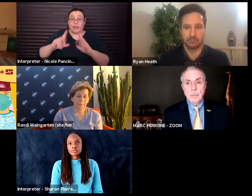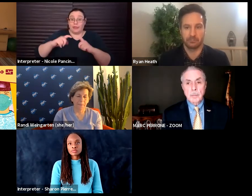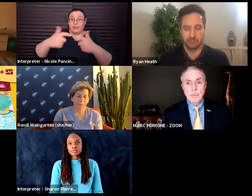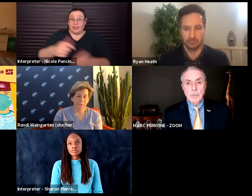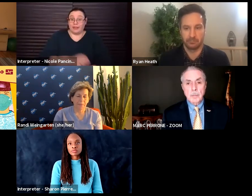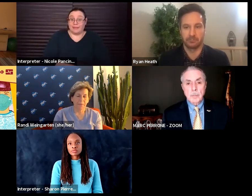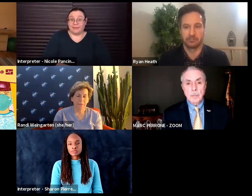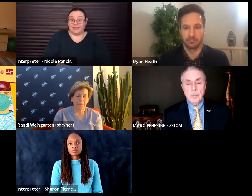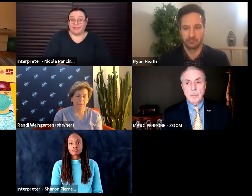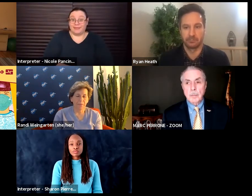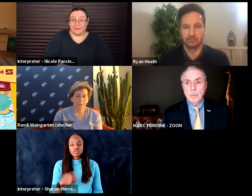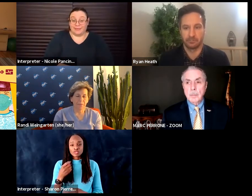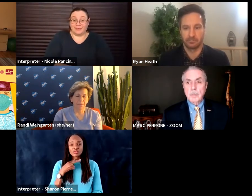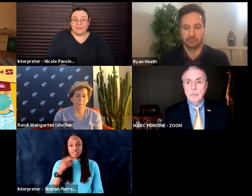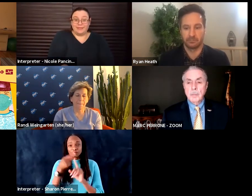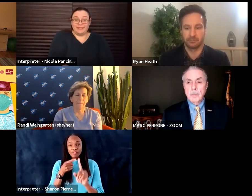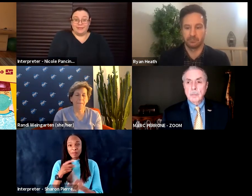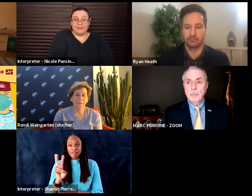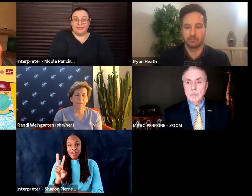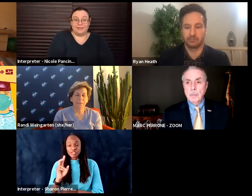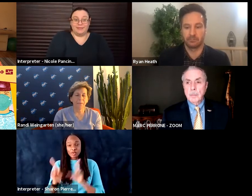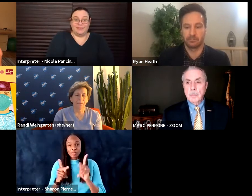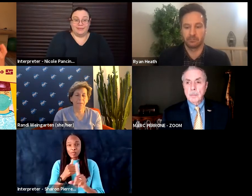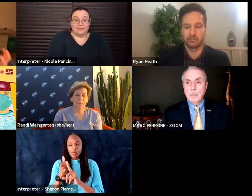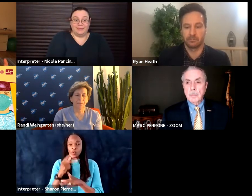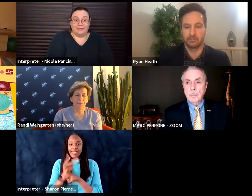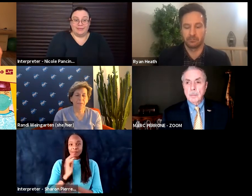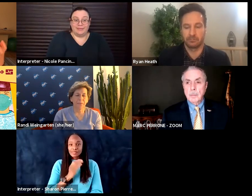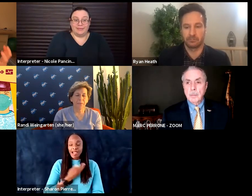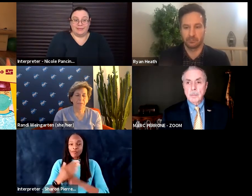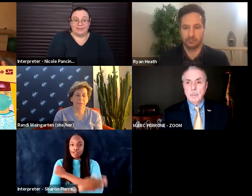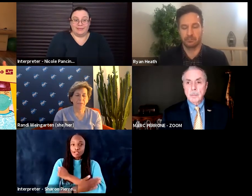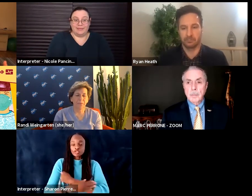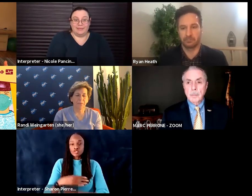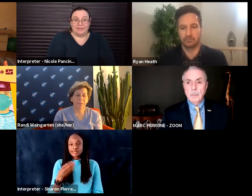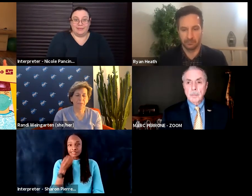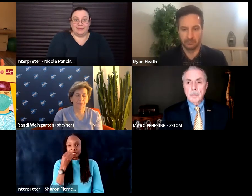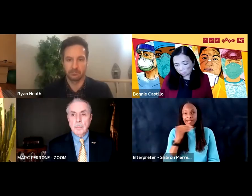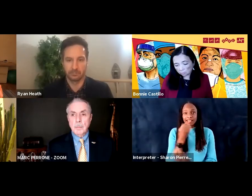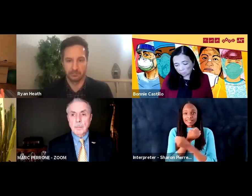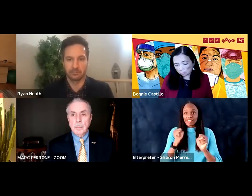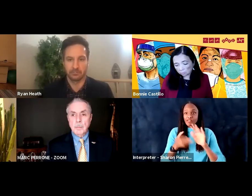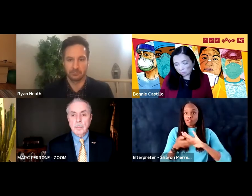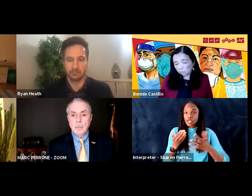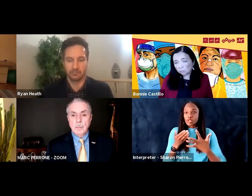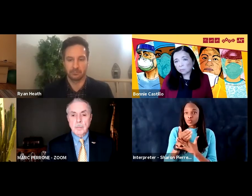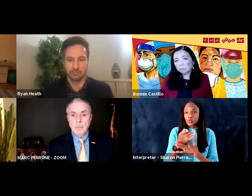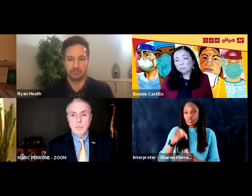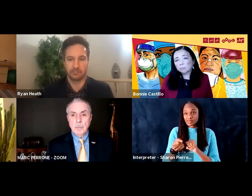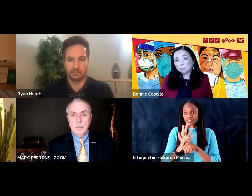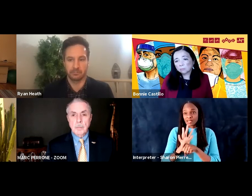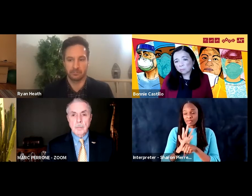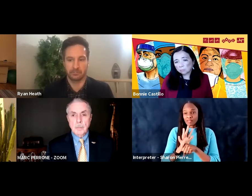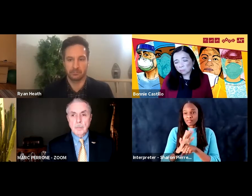victims of the virus have been the people who have kept our country fed and safe and who are running through this pandemic